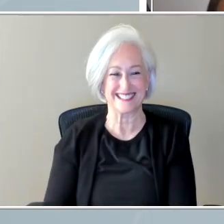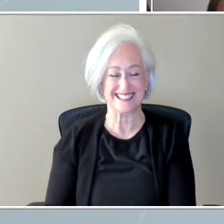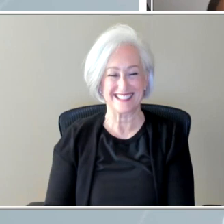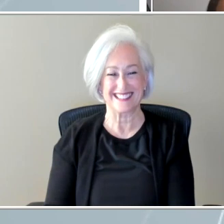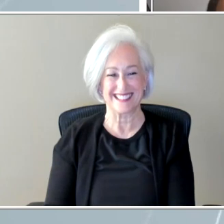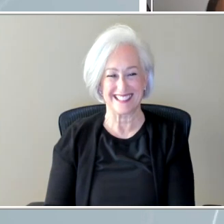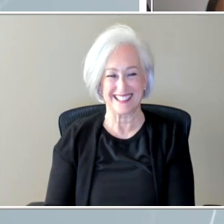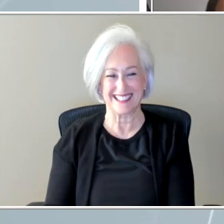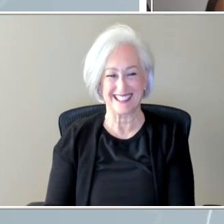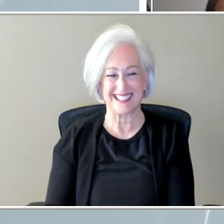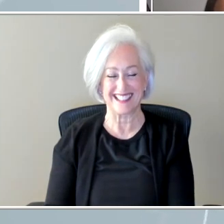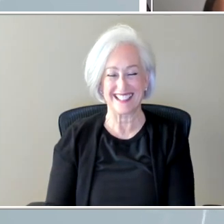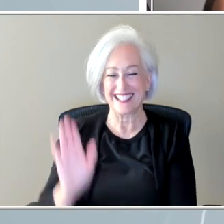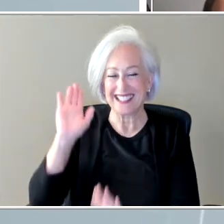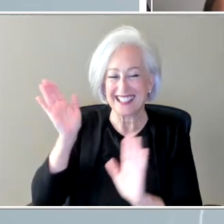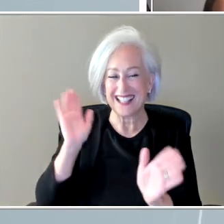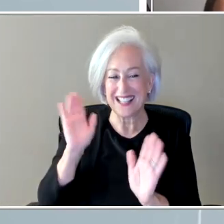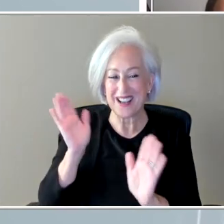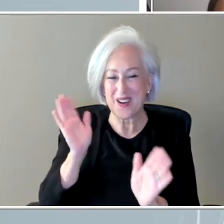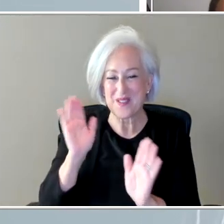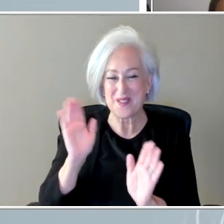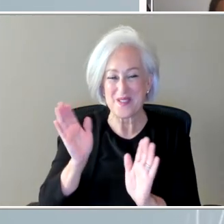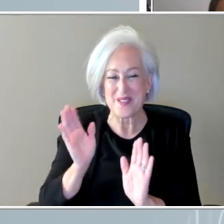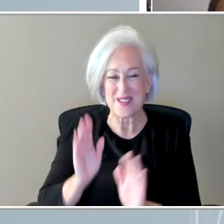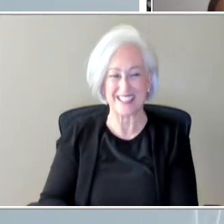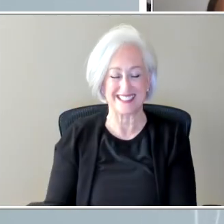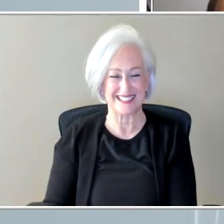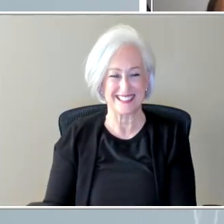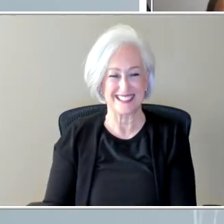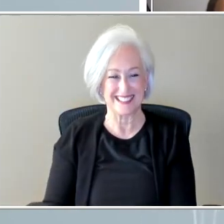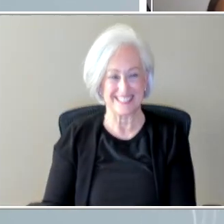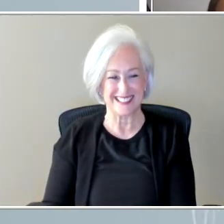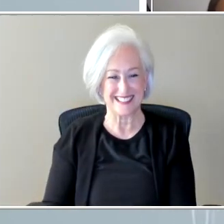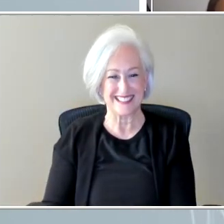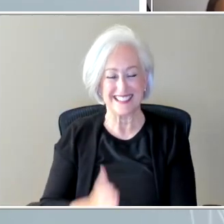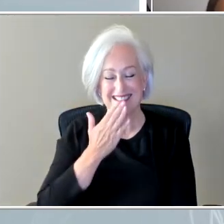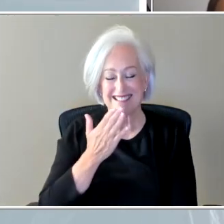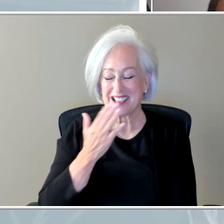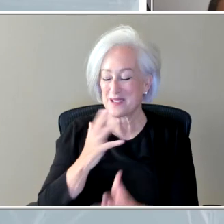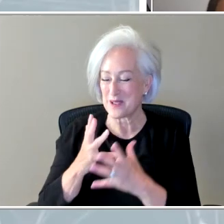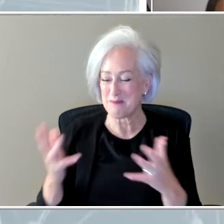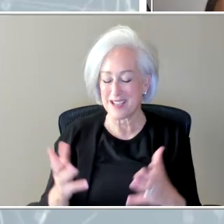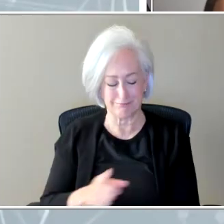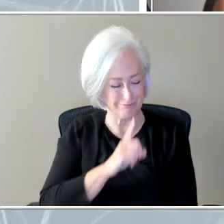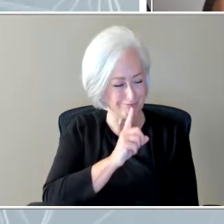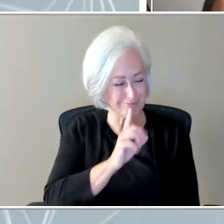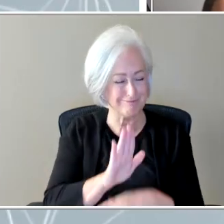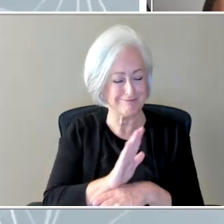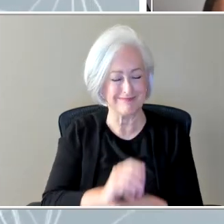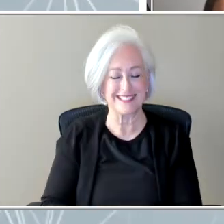Are you kidding me? Hi. Thank you so much. Oh, you bet. Nice to meet you. I mean